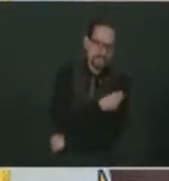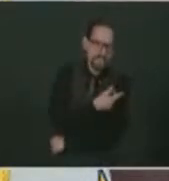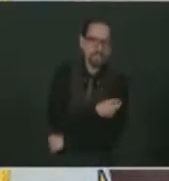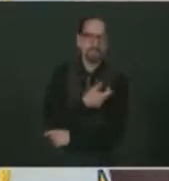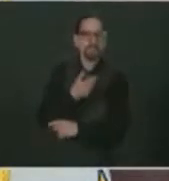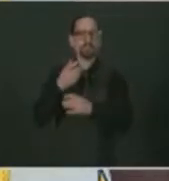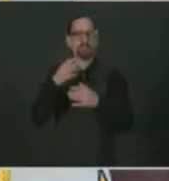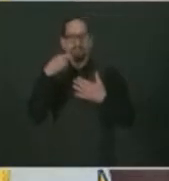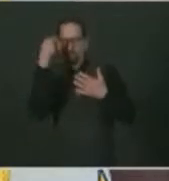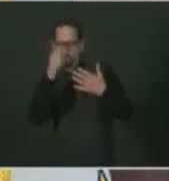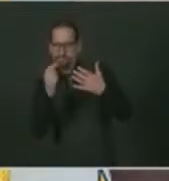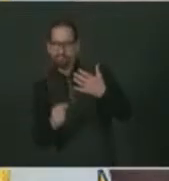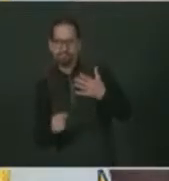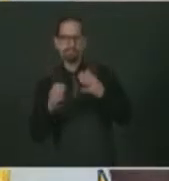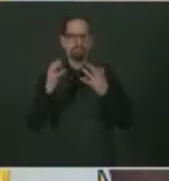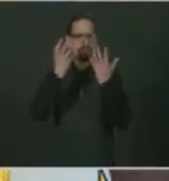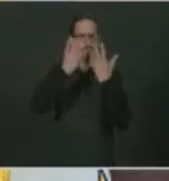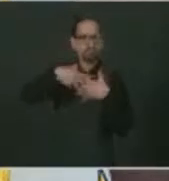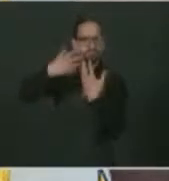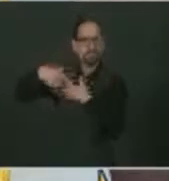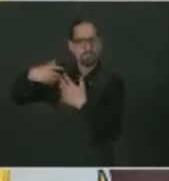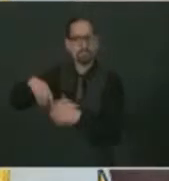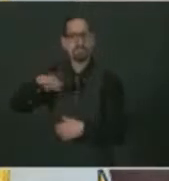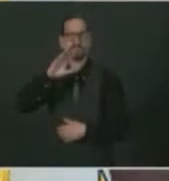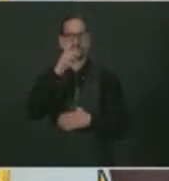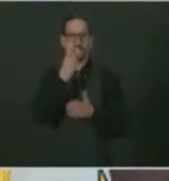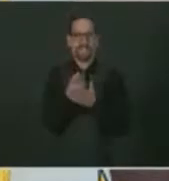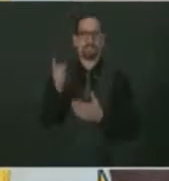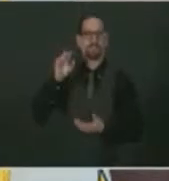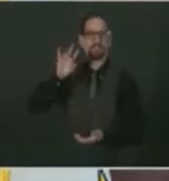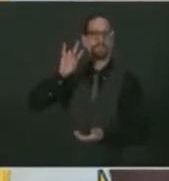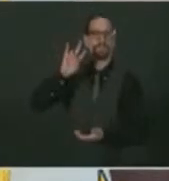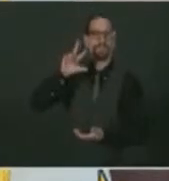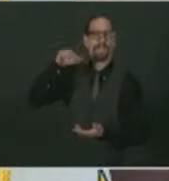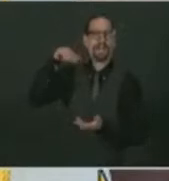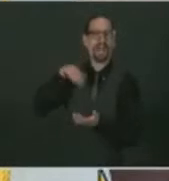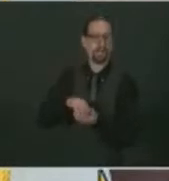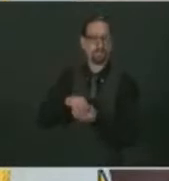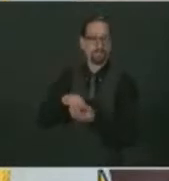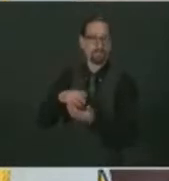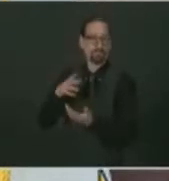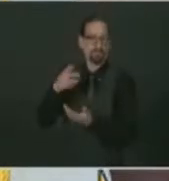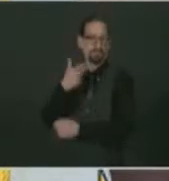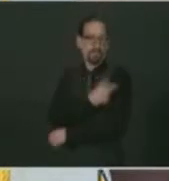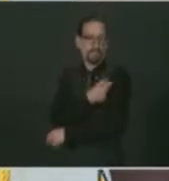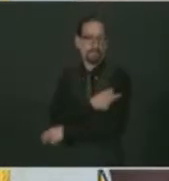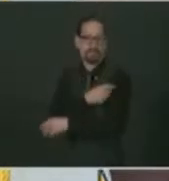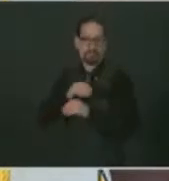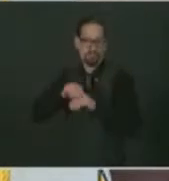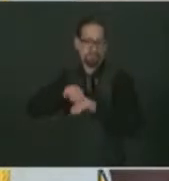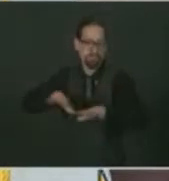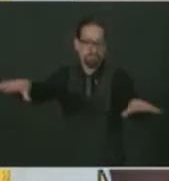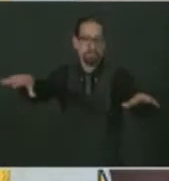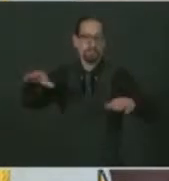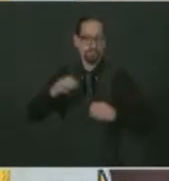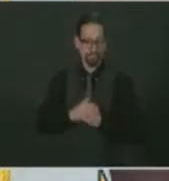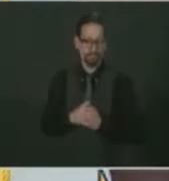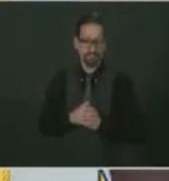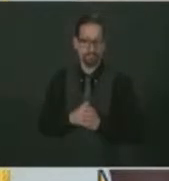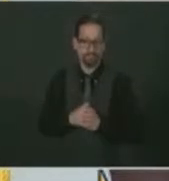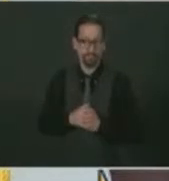about 73,000 doses of vaccine, which is an increase of more than 12,000 doses over our previous one-week